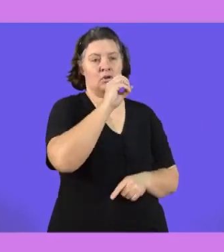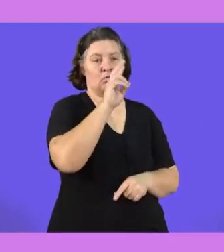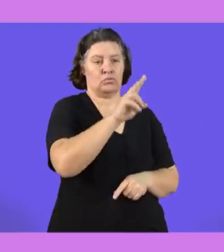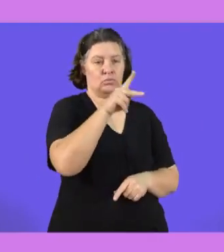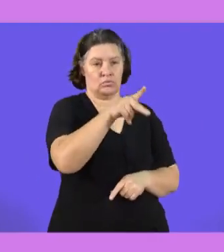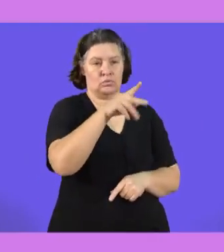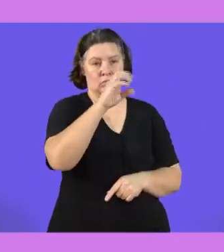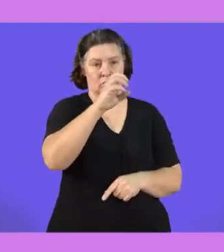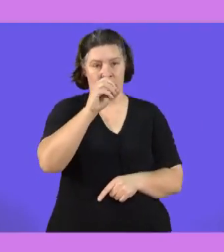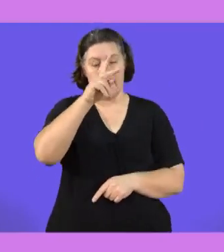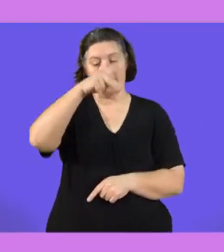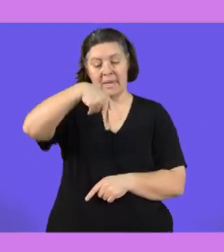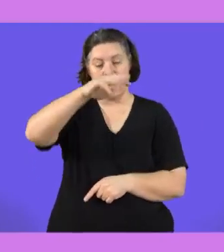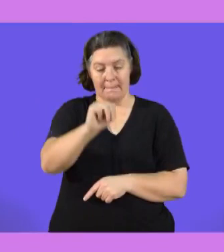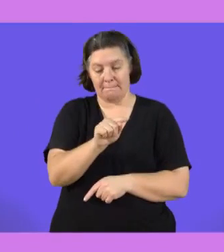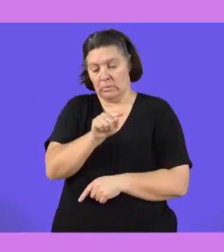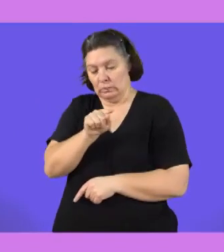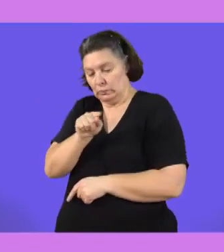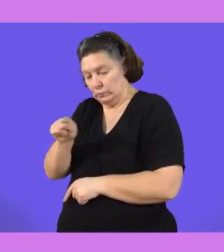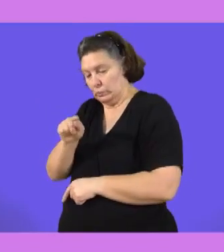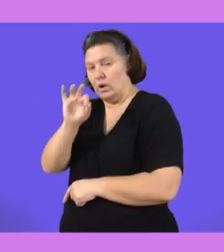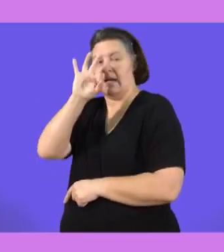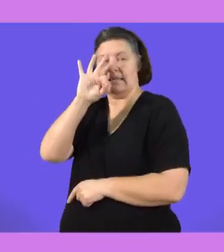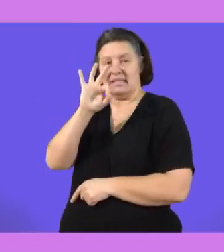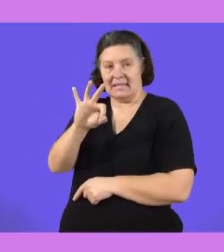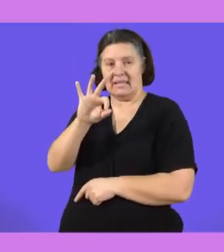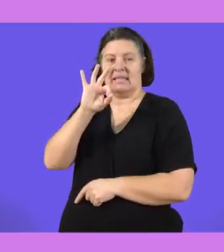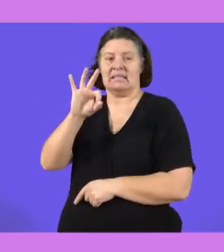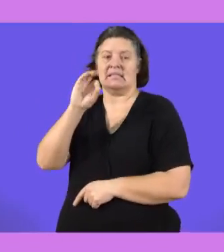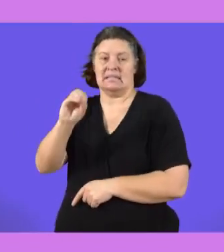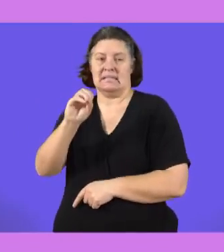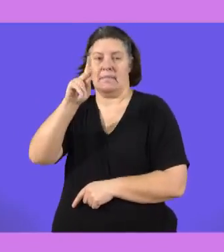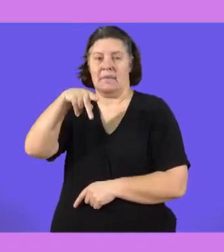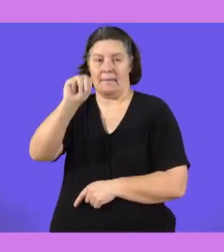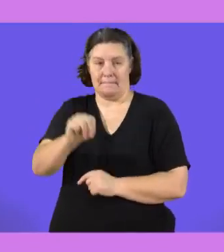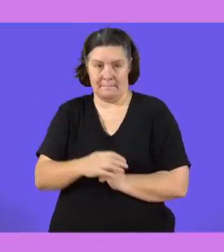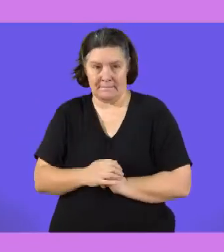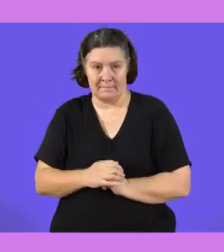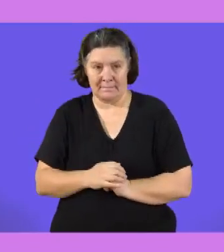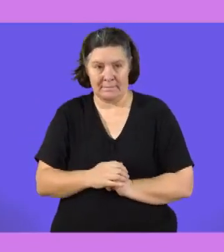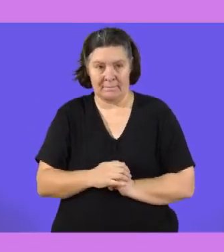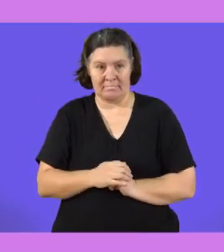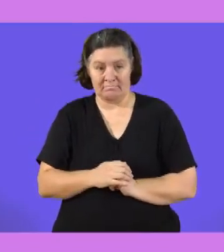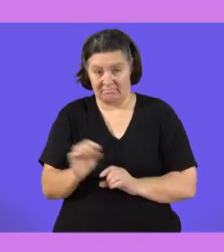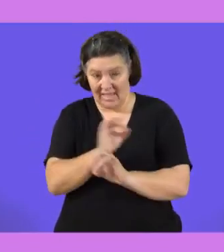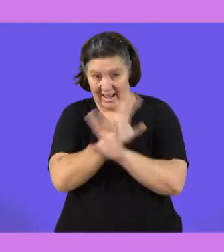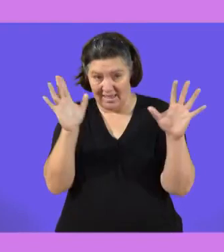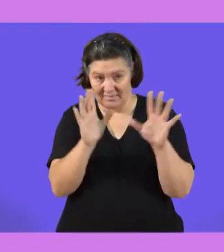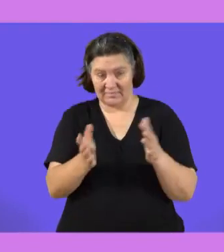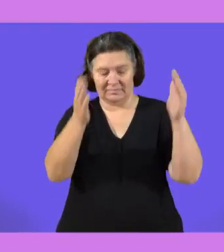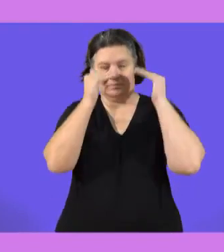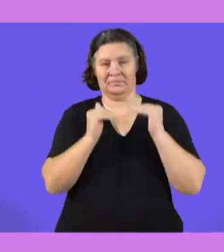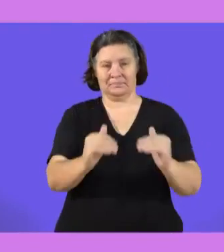p.m. up to 3:30 p.m. All right, I hope that is clear. Let's look at the next